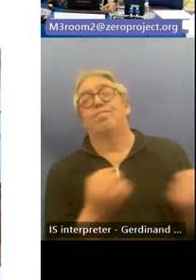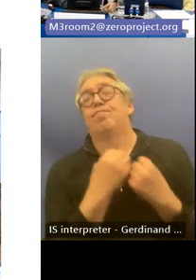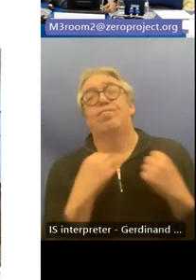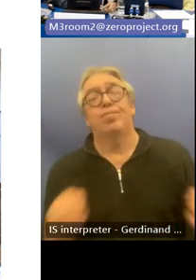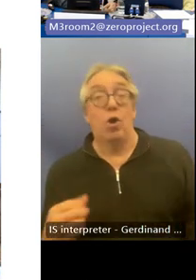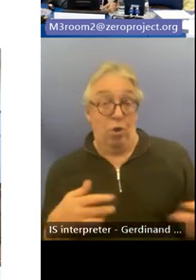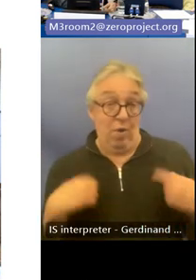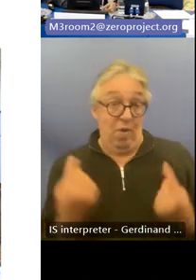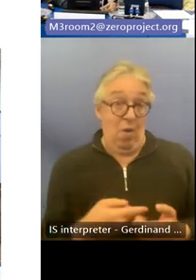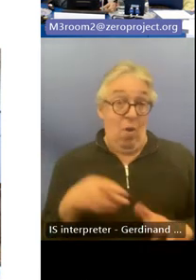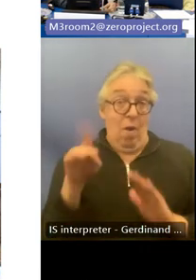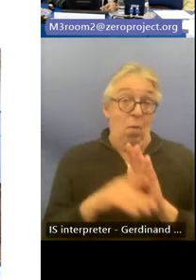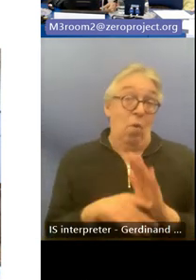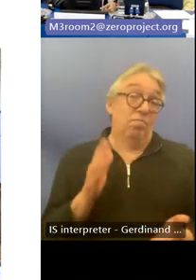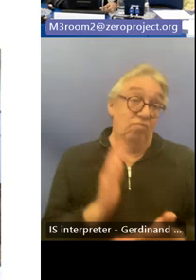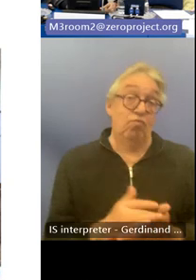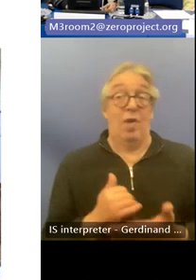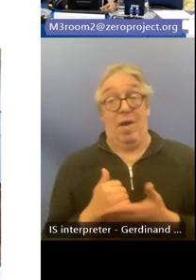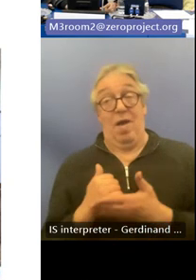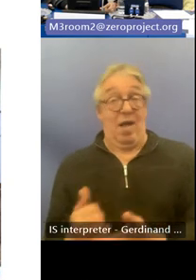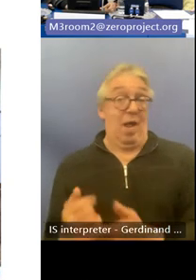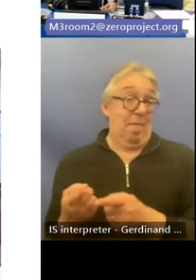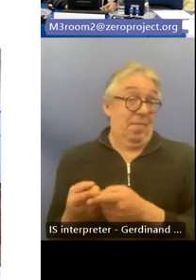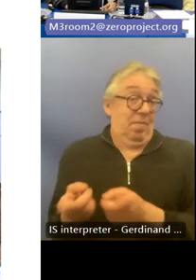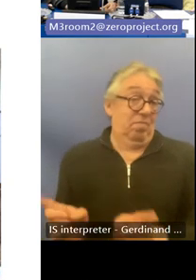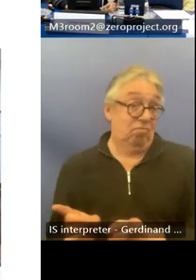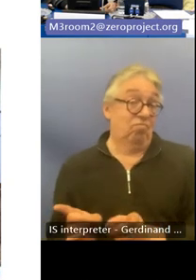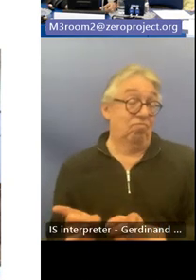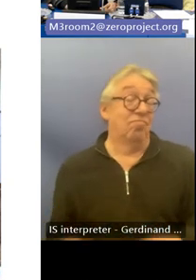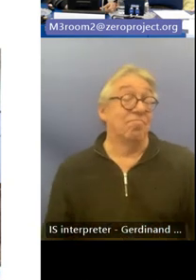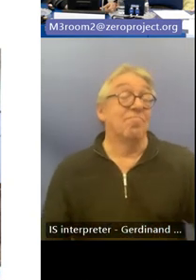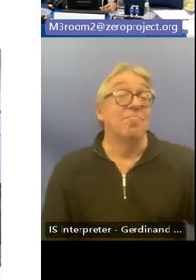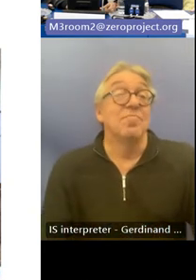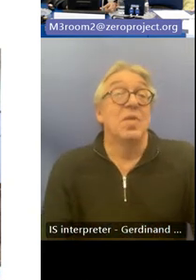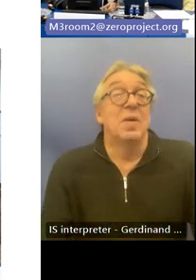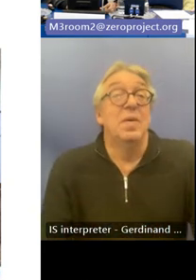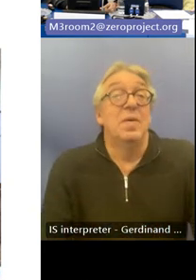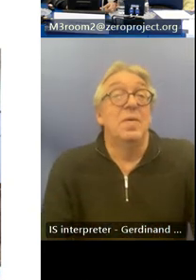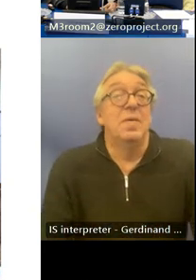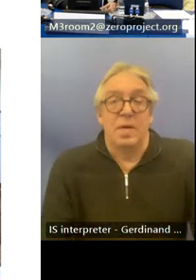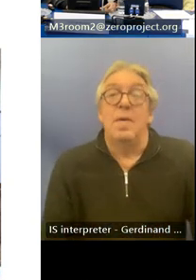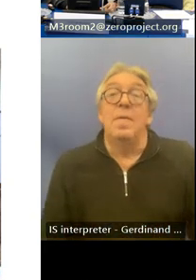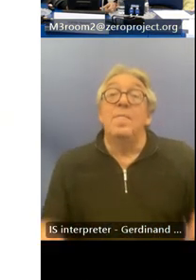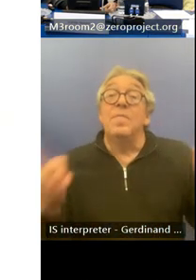truly helpful for this target group. Next, please.